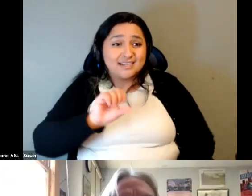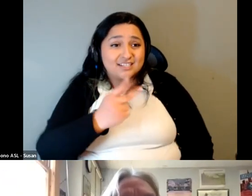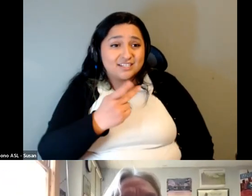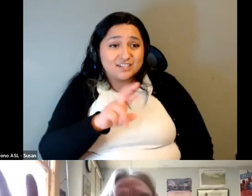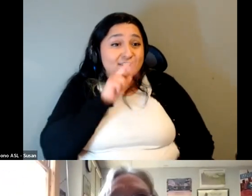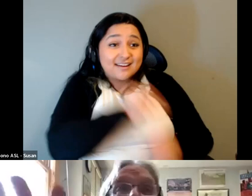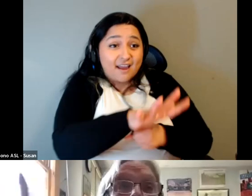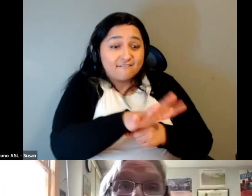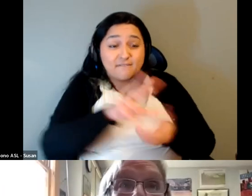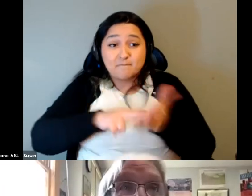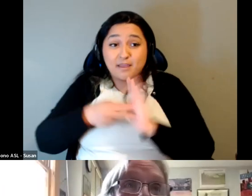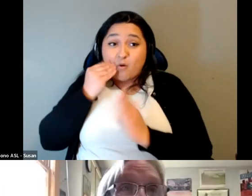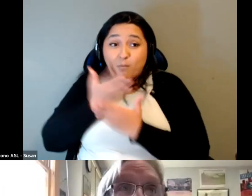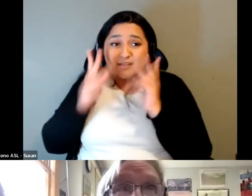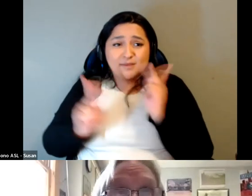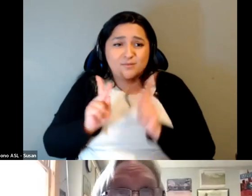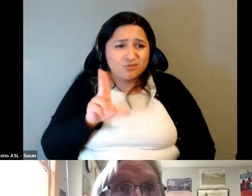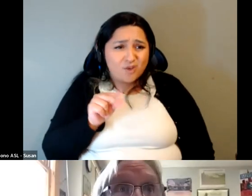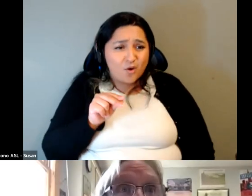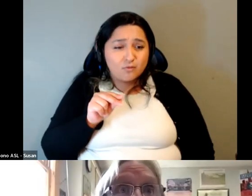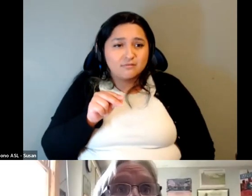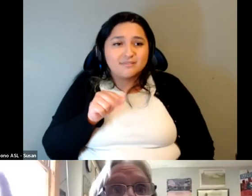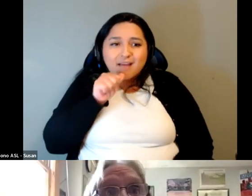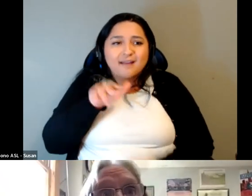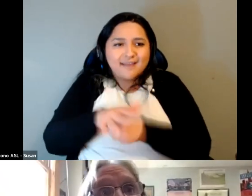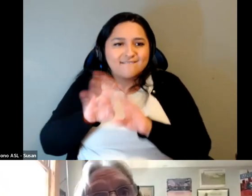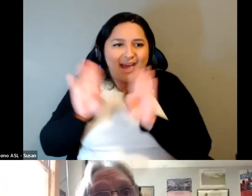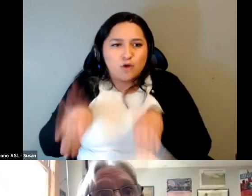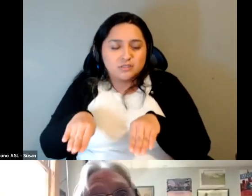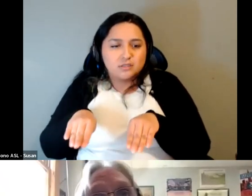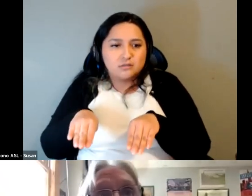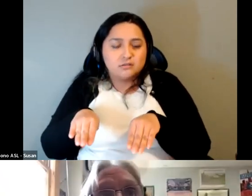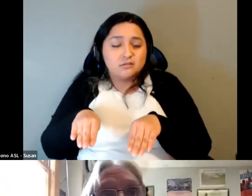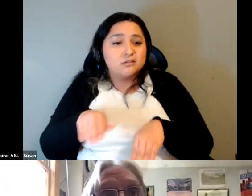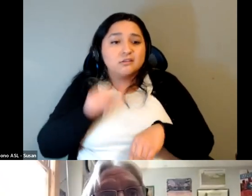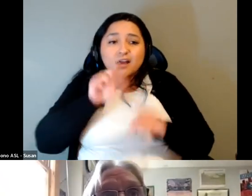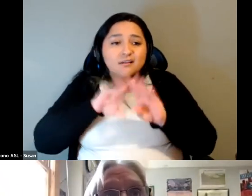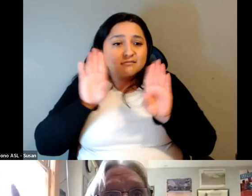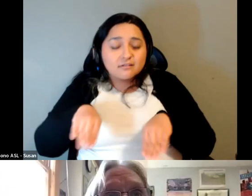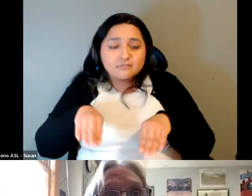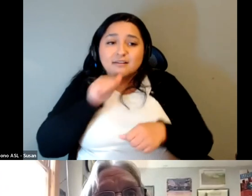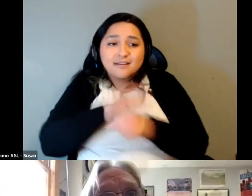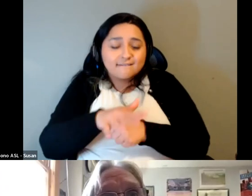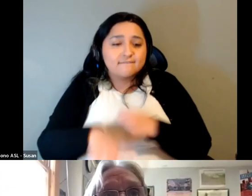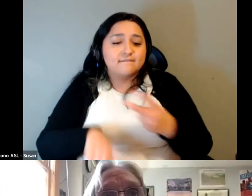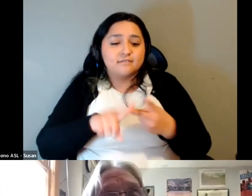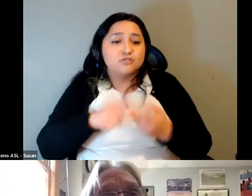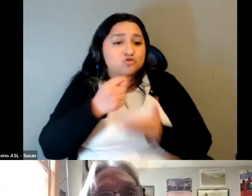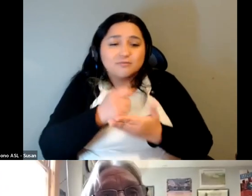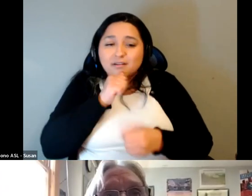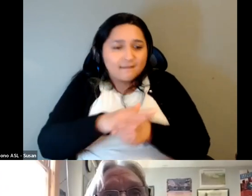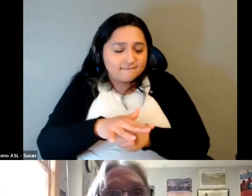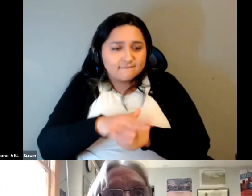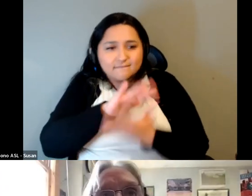lack of housing. It sure as hell wasn't a lack of cops. It was a lack of access to treatment. And you see the demand